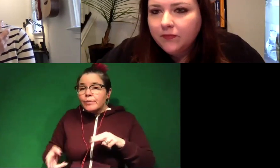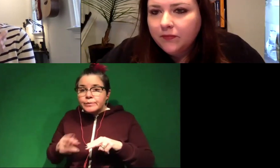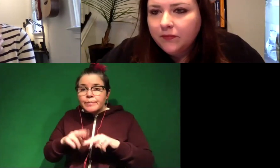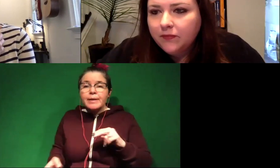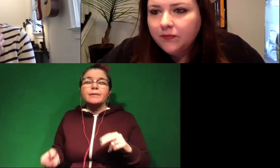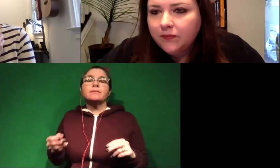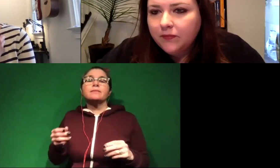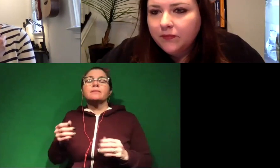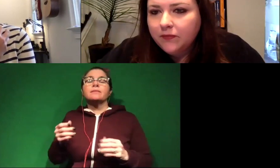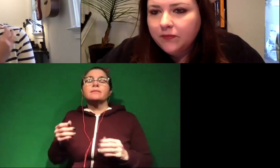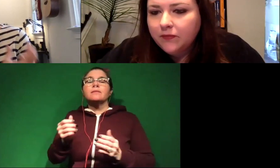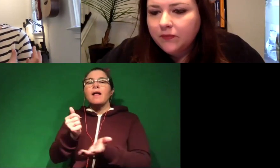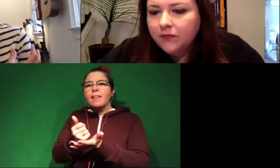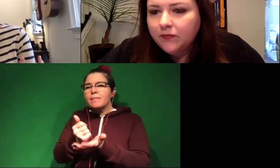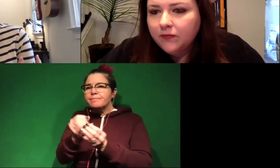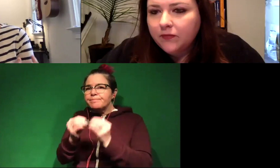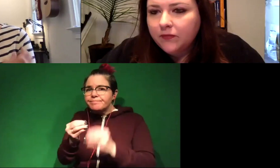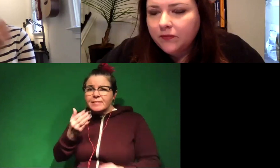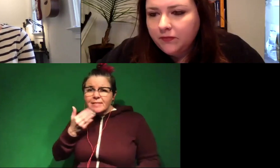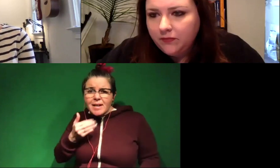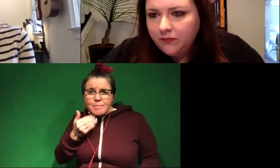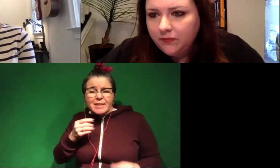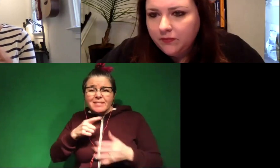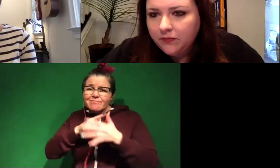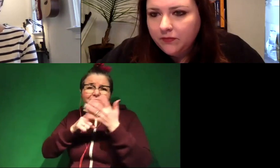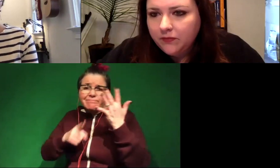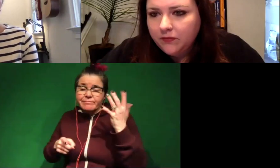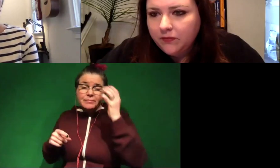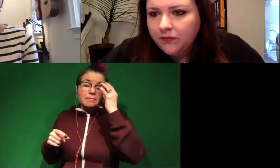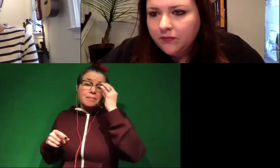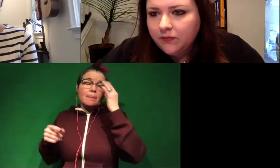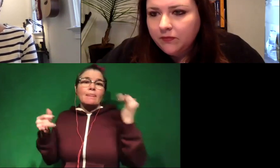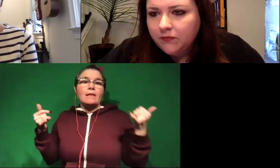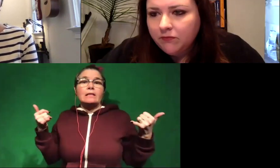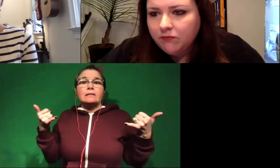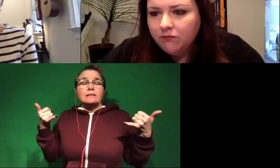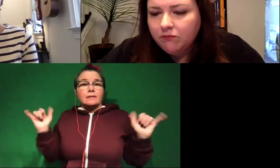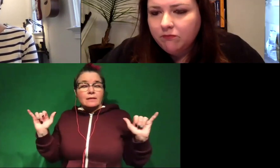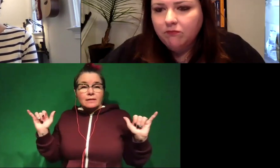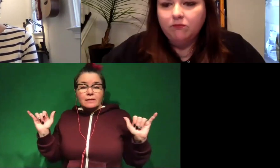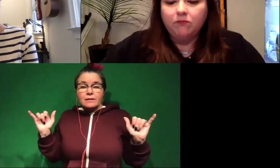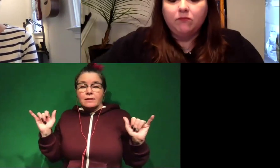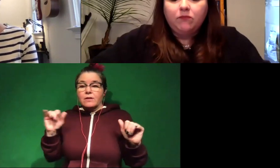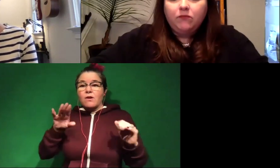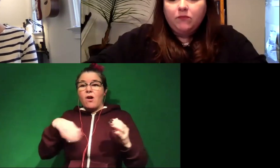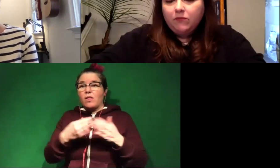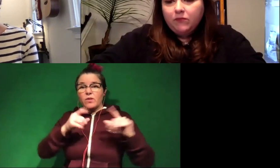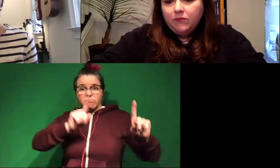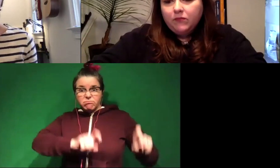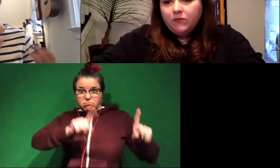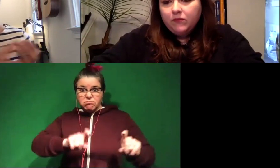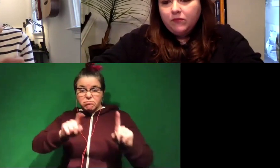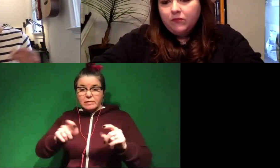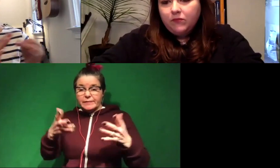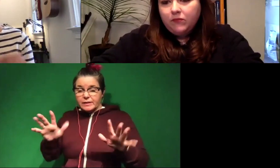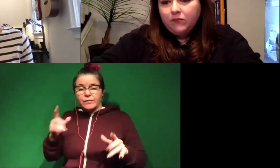help treatment for things like diabetes and other things. Still, all of the trials that had been done for